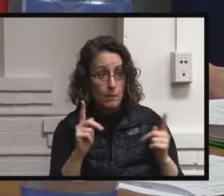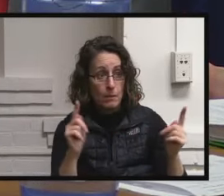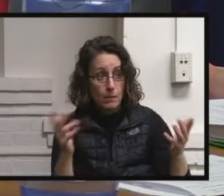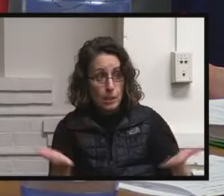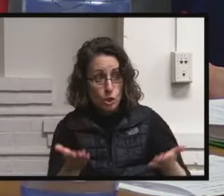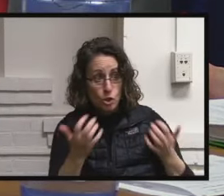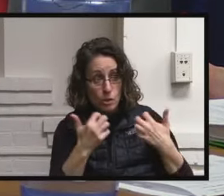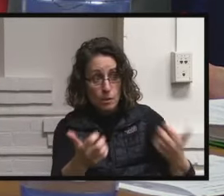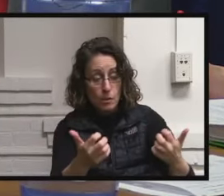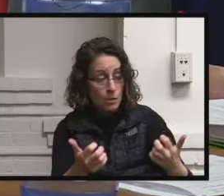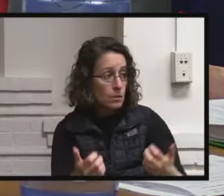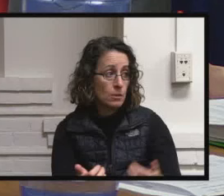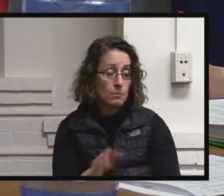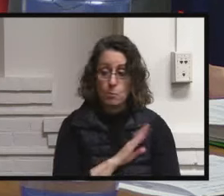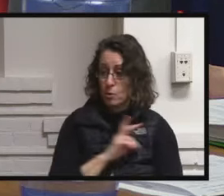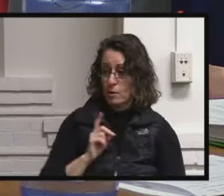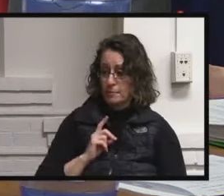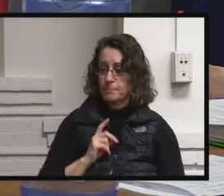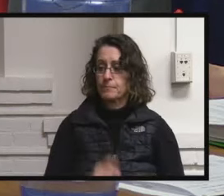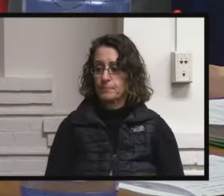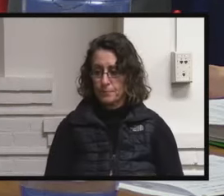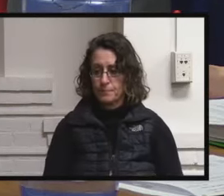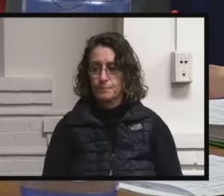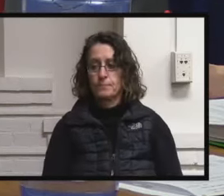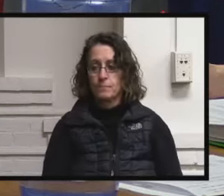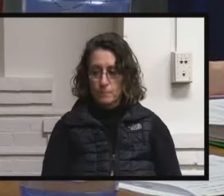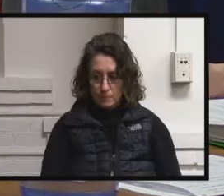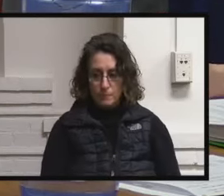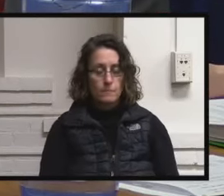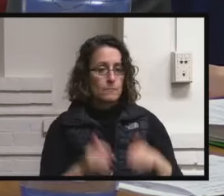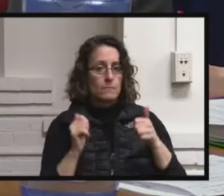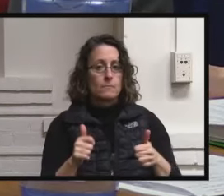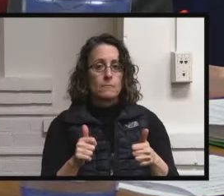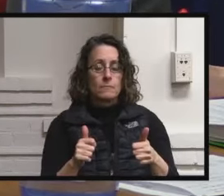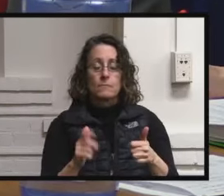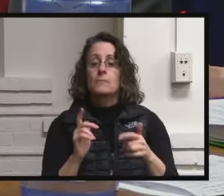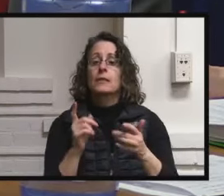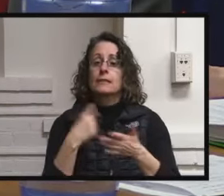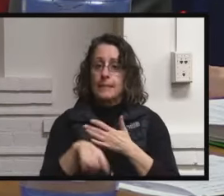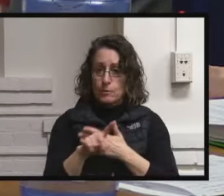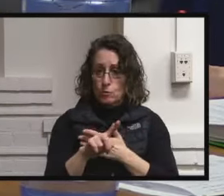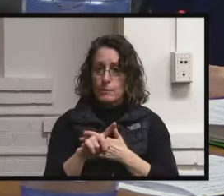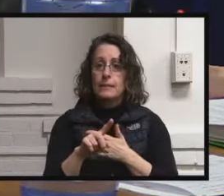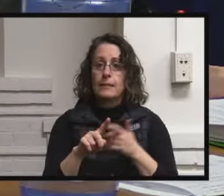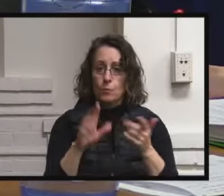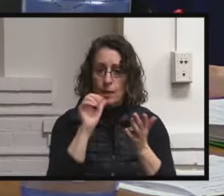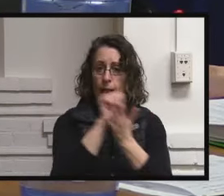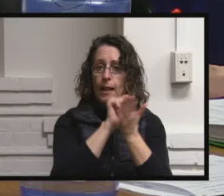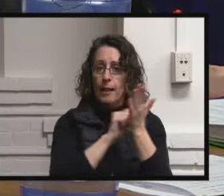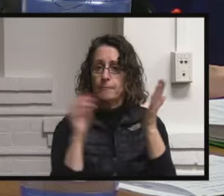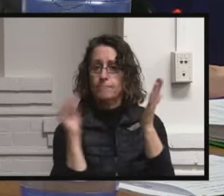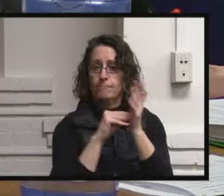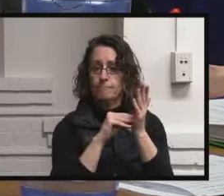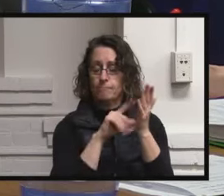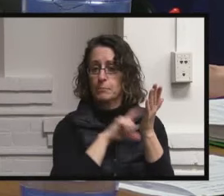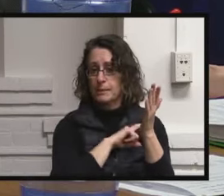Anything else from anybody on the board? All right, well, police fire will be on our meeting next week as well.